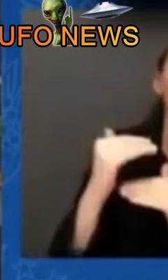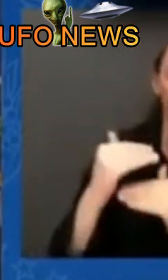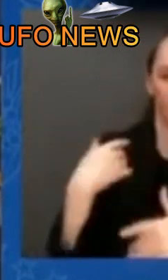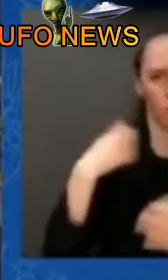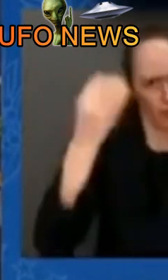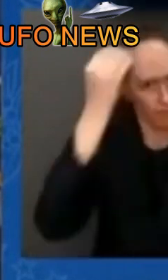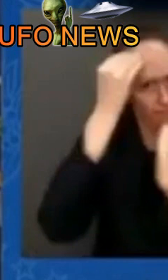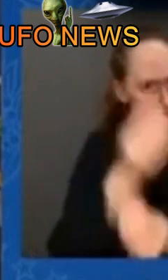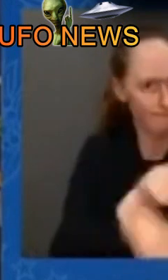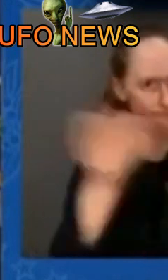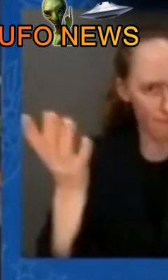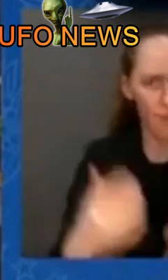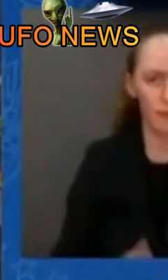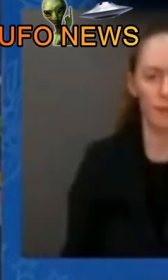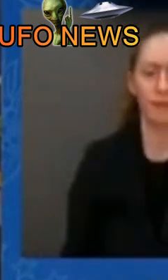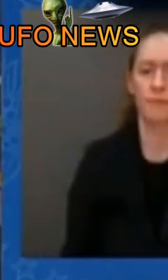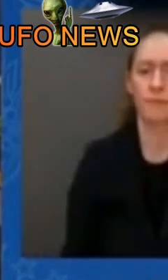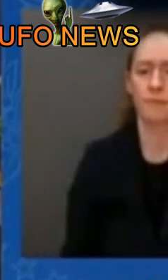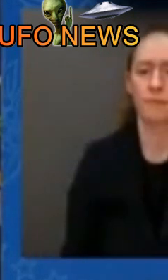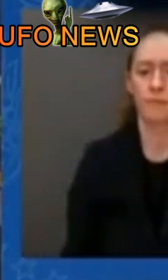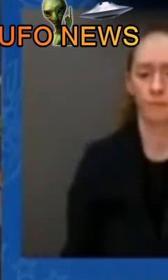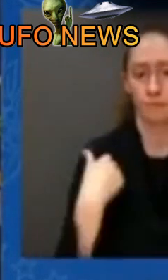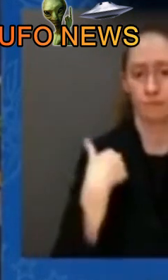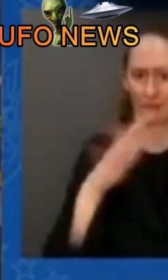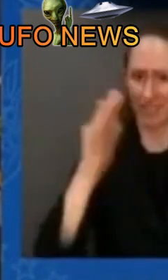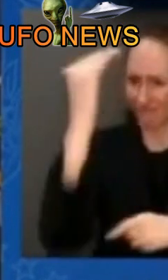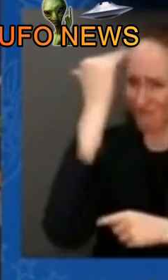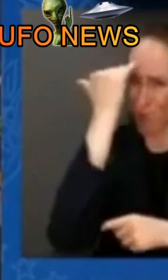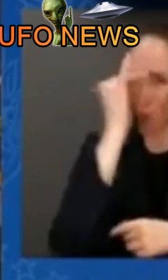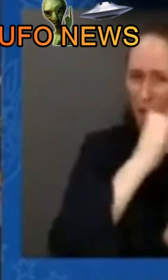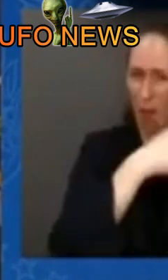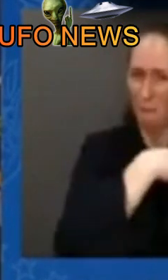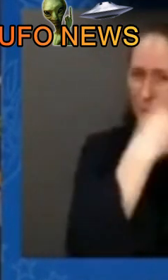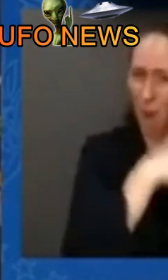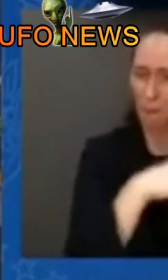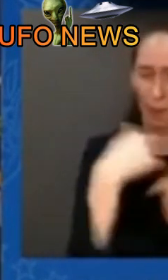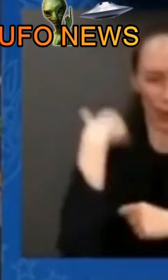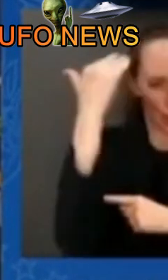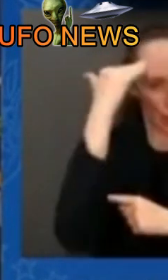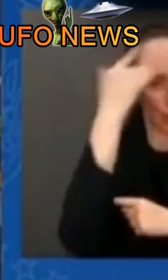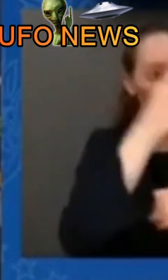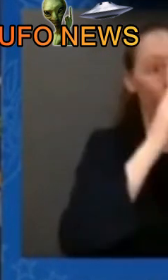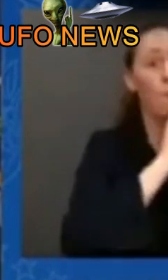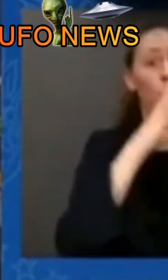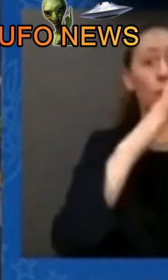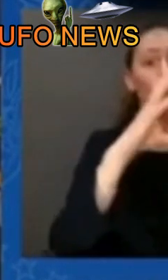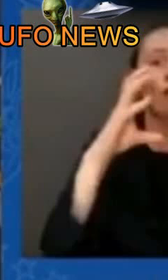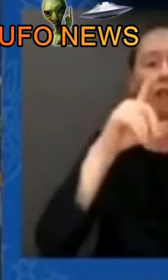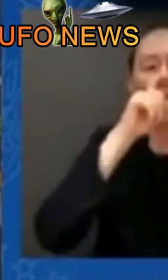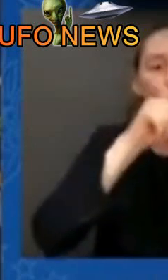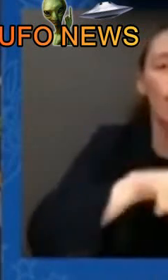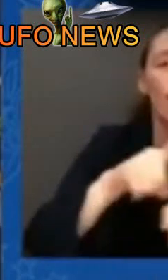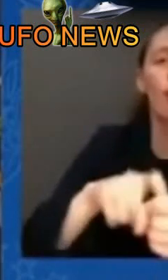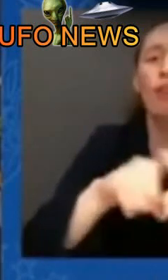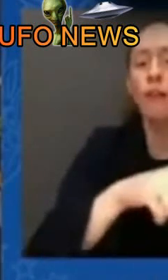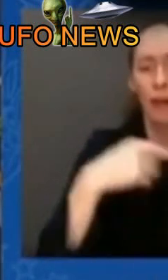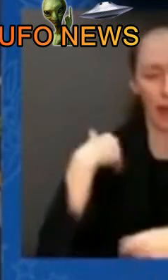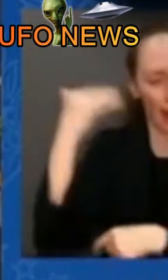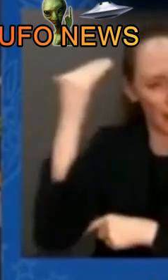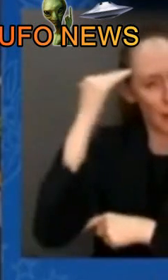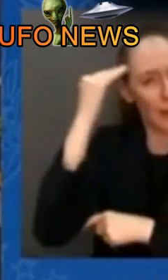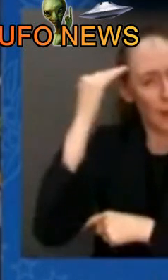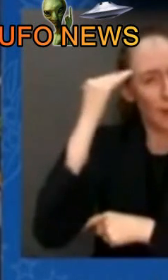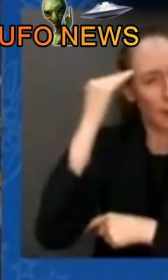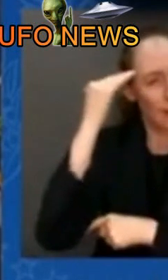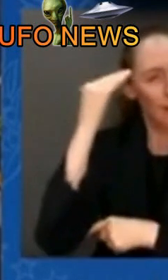flown. Some of them have also raised their concerns directly with China. Our exports have lifted components of the